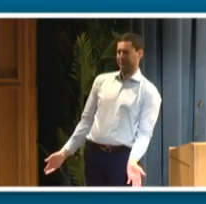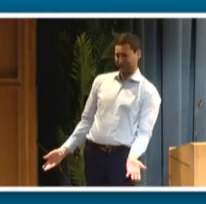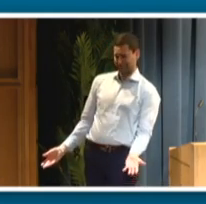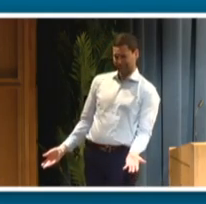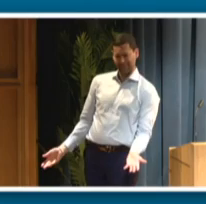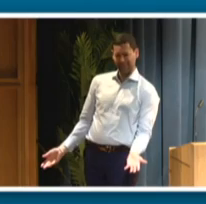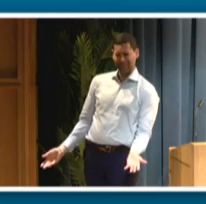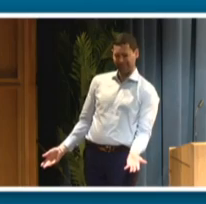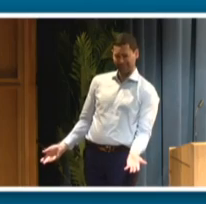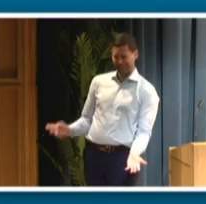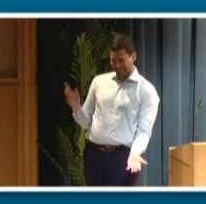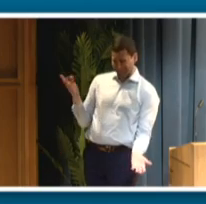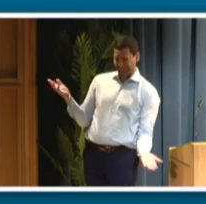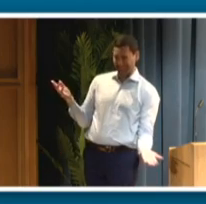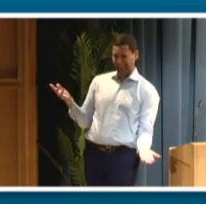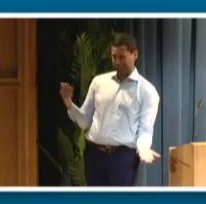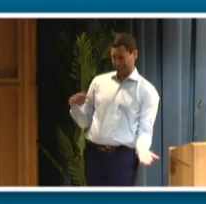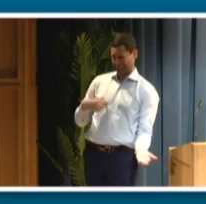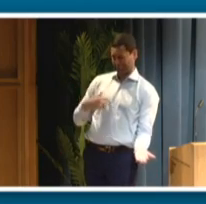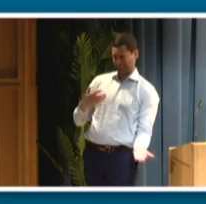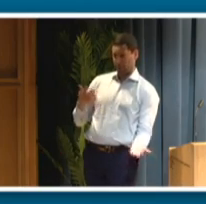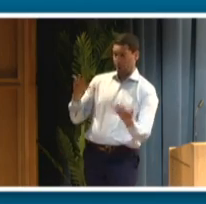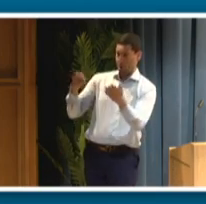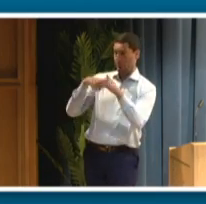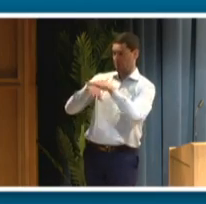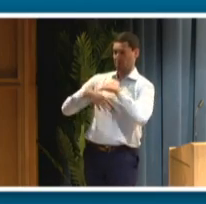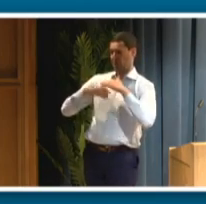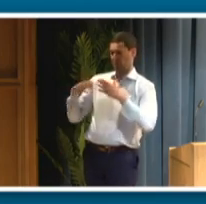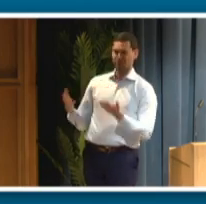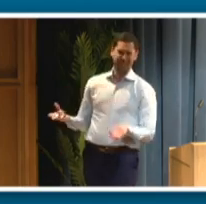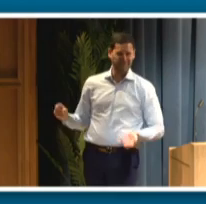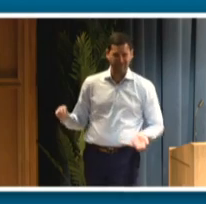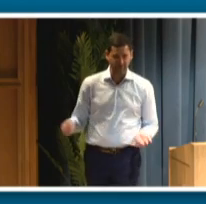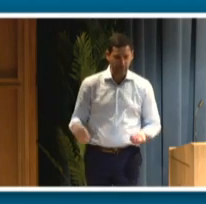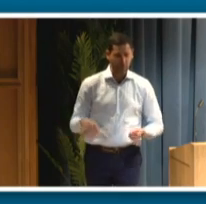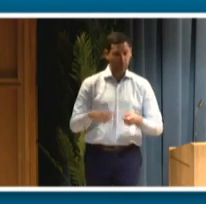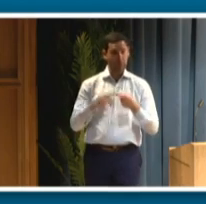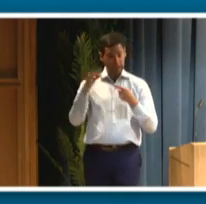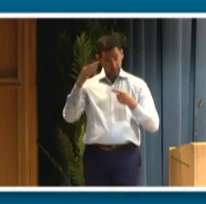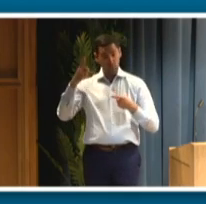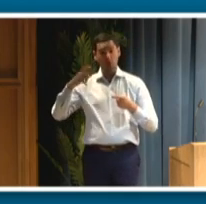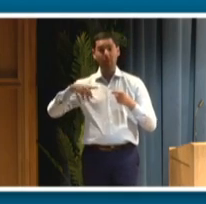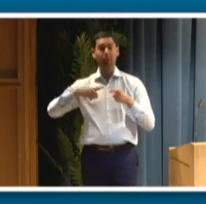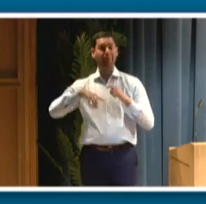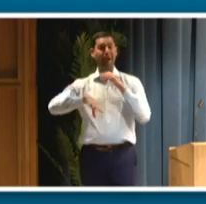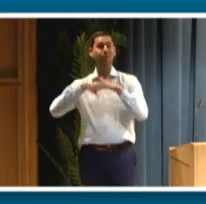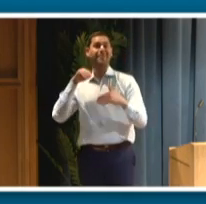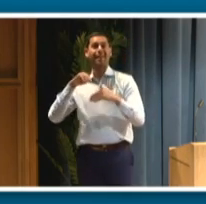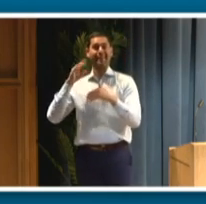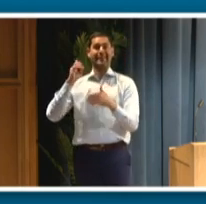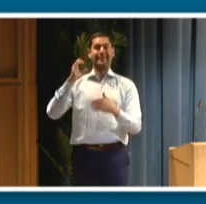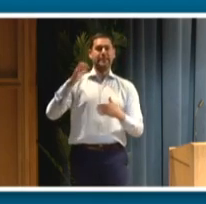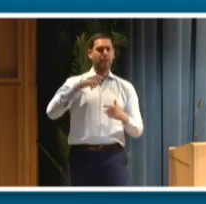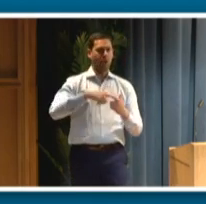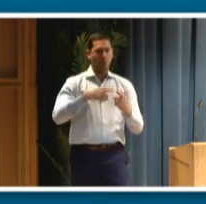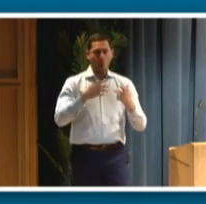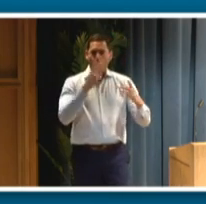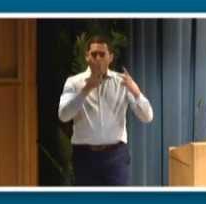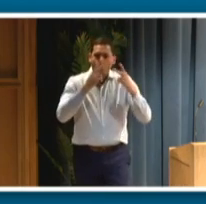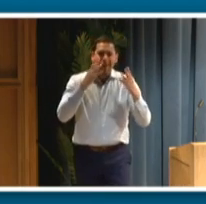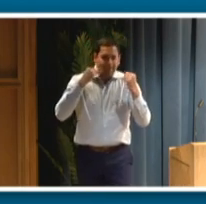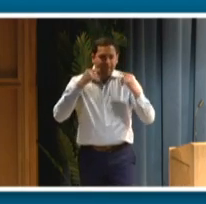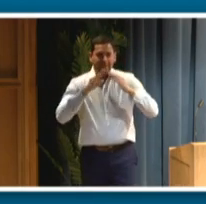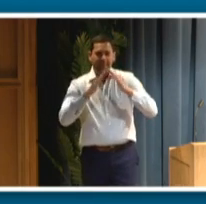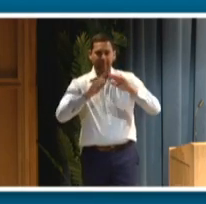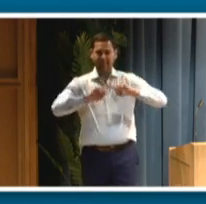Right. You right. know, it's like, I have yeah. no desire to yeah. go there, right? Right? But if you come from out of town, you see the city in a very different way. If you right. go to New York, you talk to New